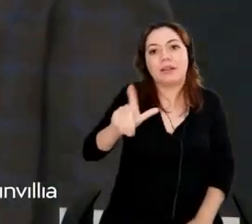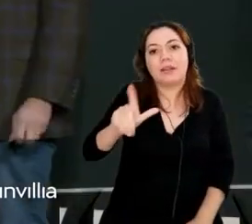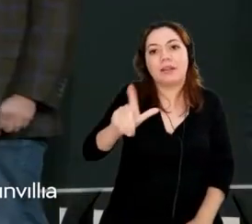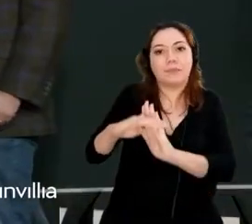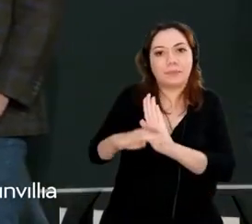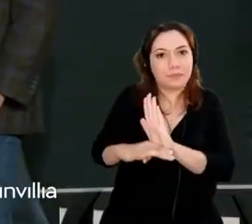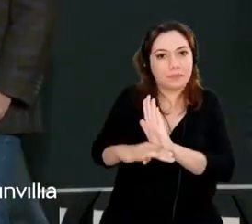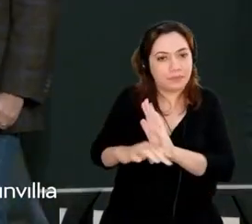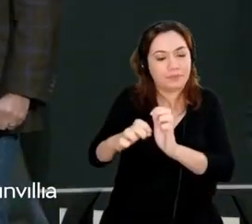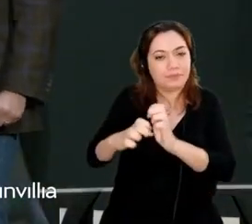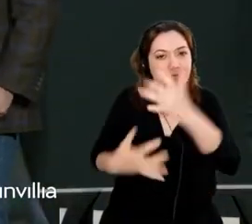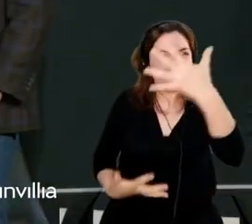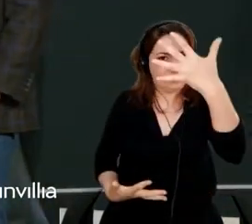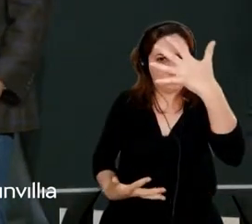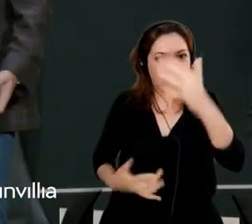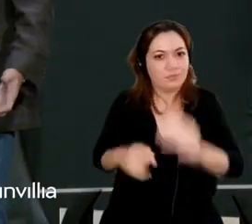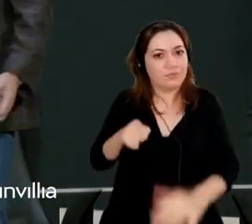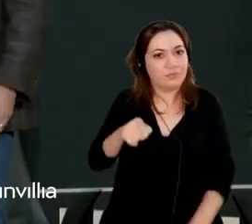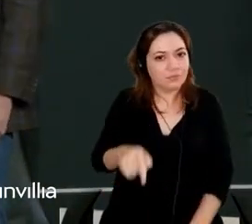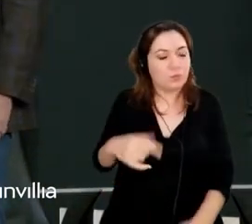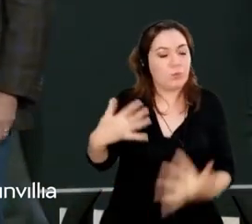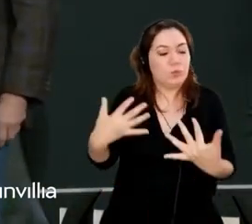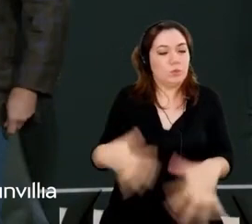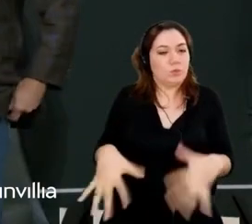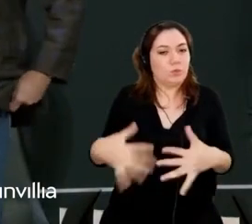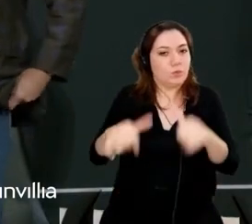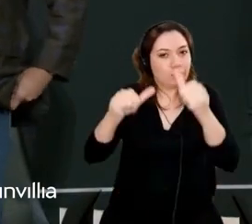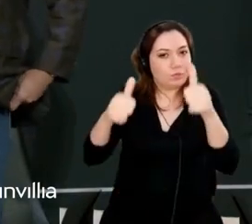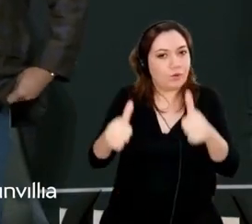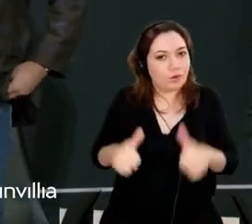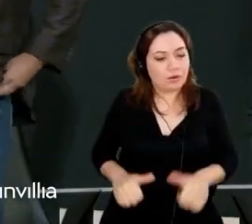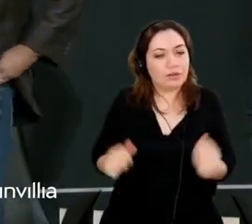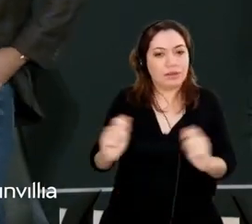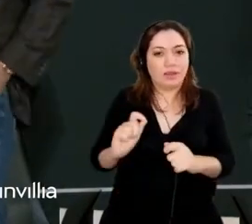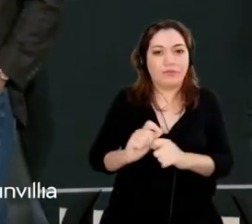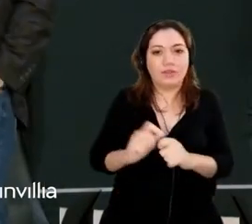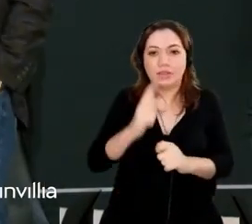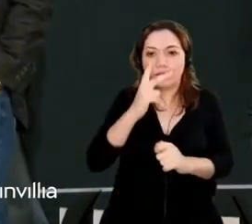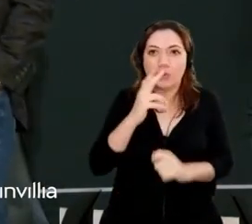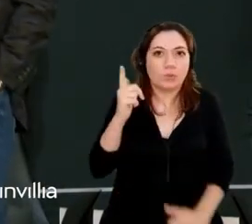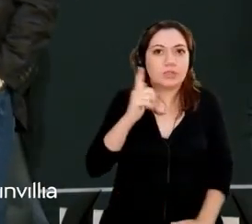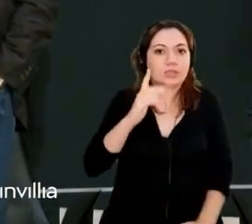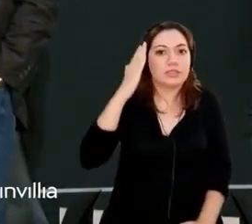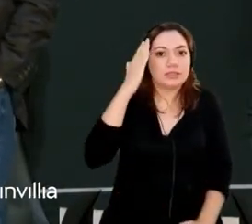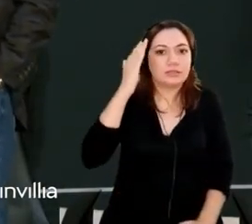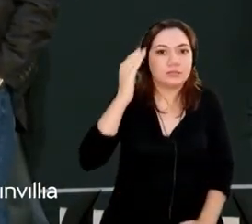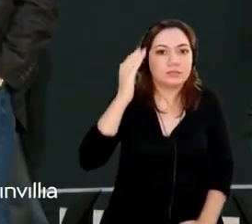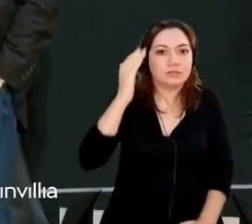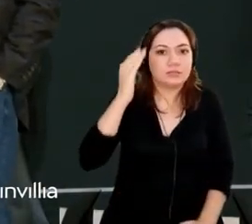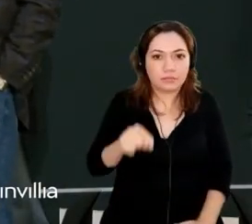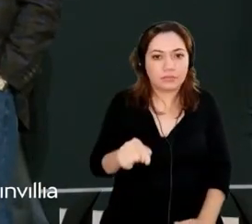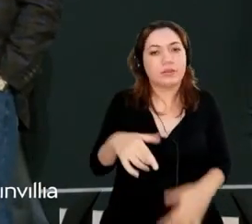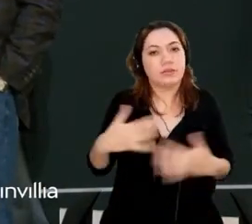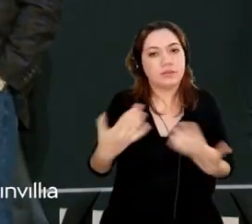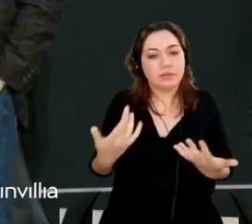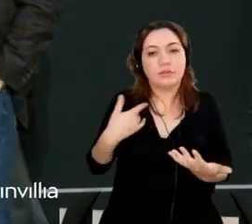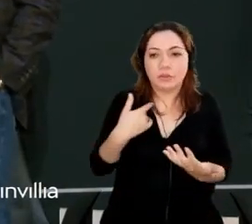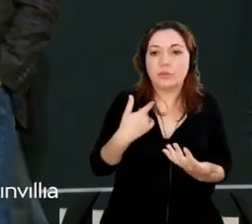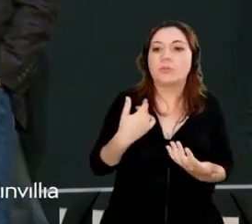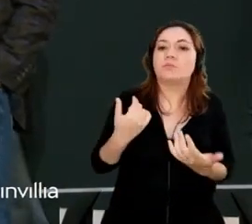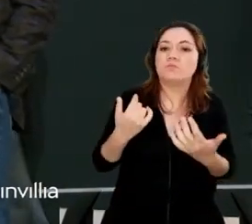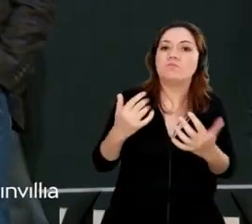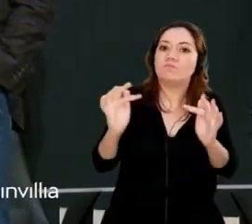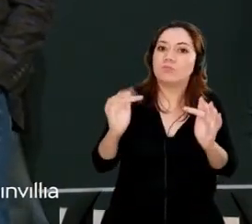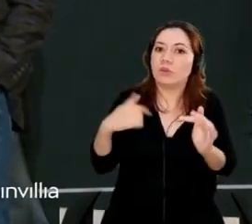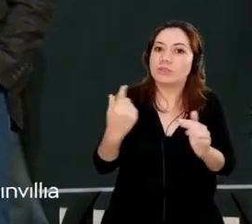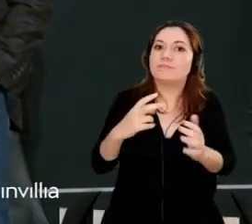a very large model can do? Yeah. We're pretty excited about it. Well, I'm excited too. And I know Amazon